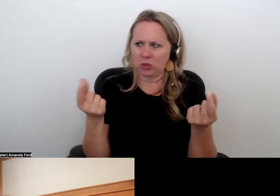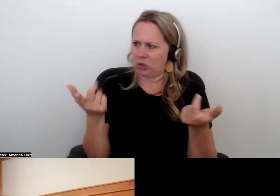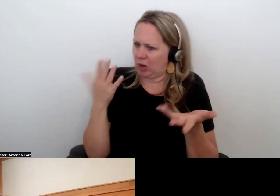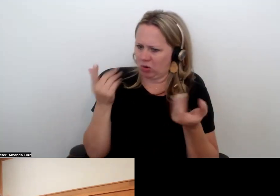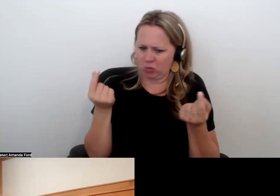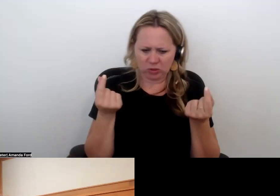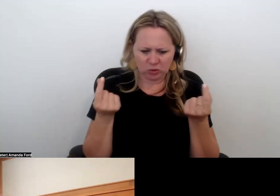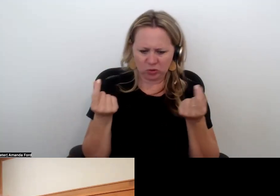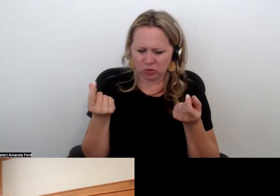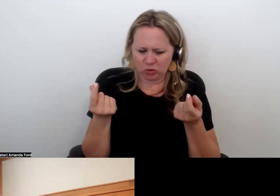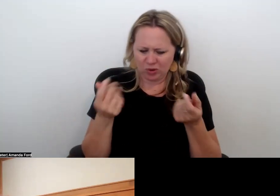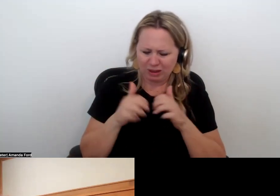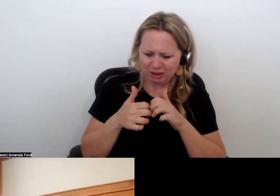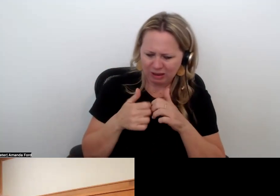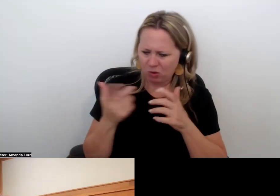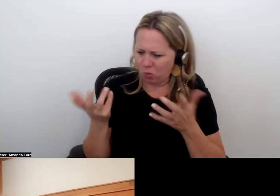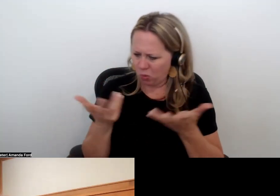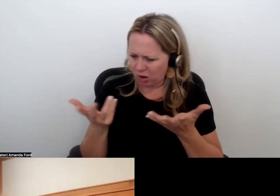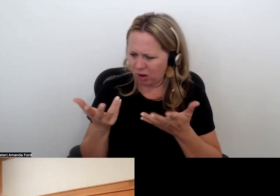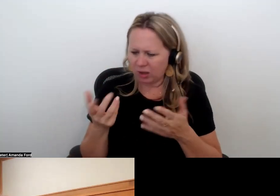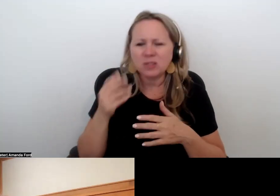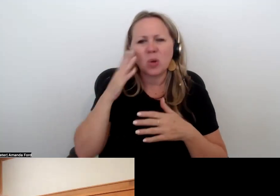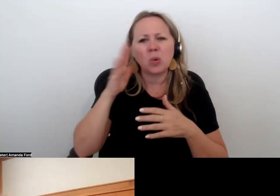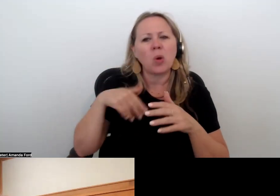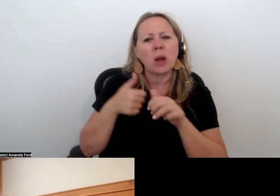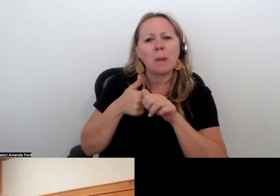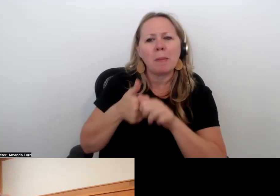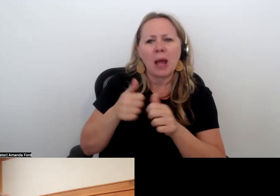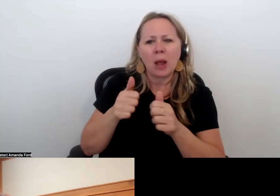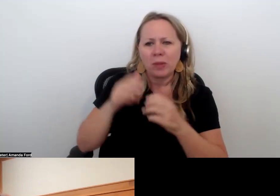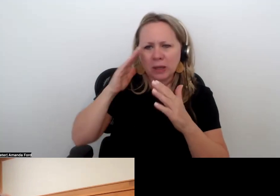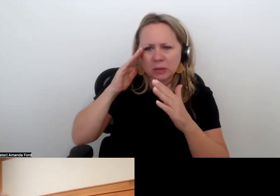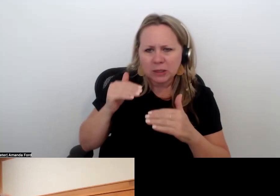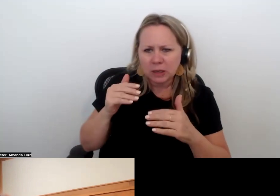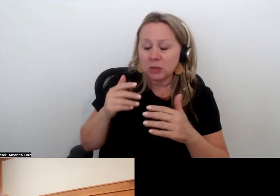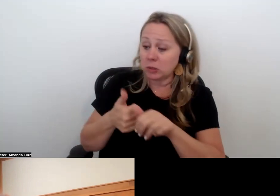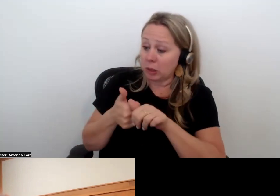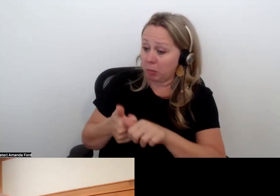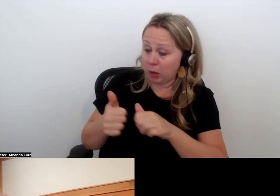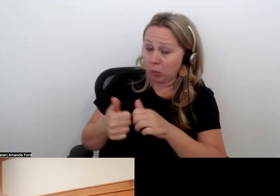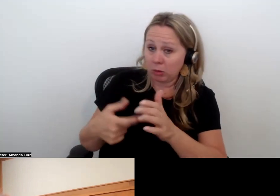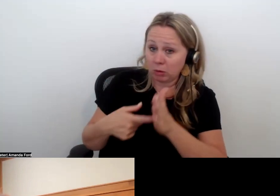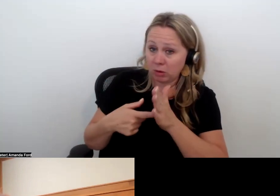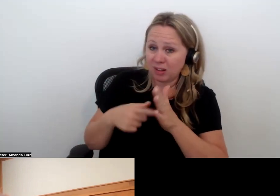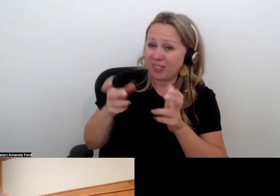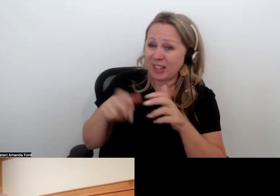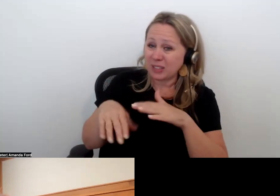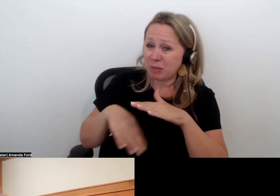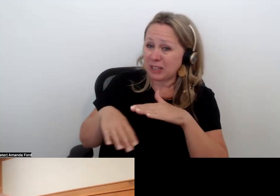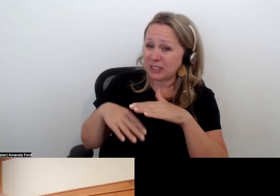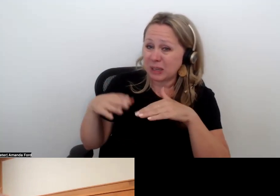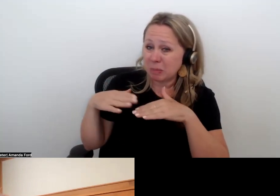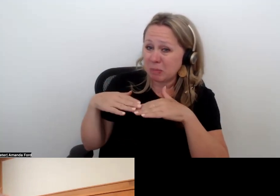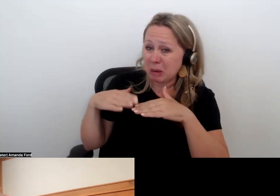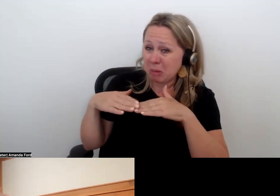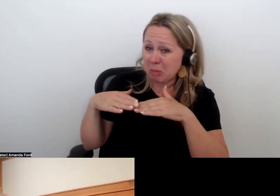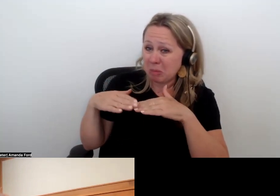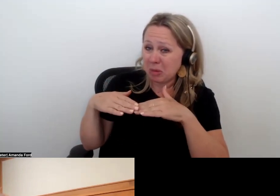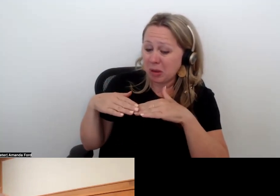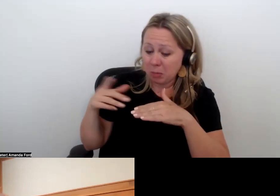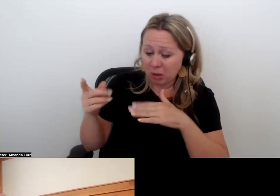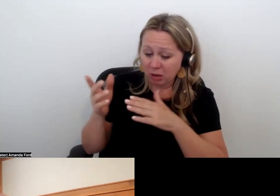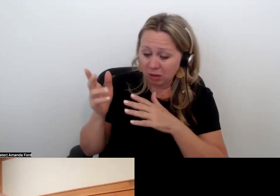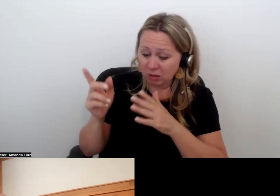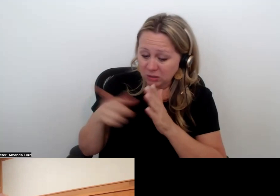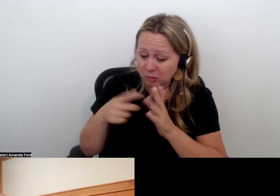talk about at least complying with what's expected or what's required as a basic minimum, but would like to even do more. There is